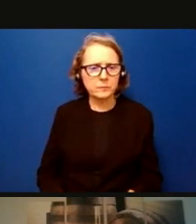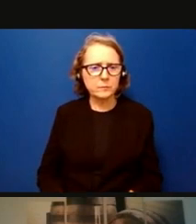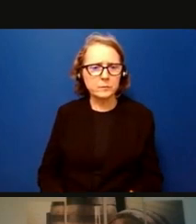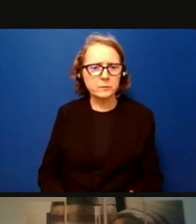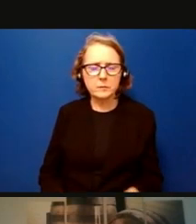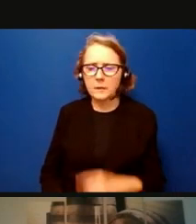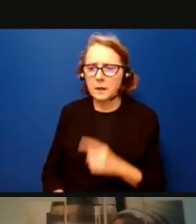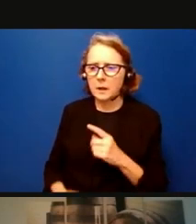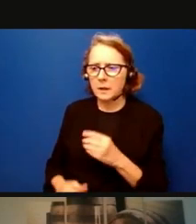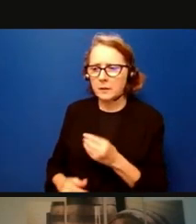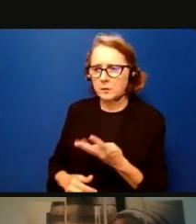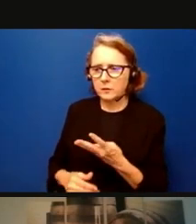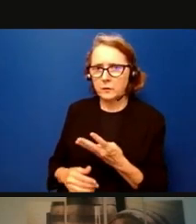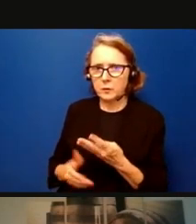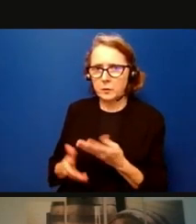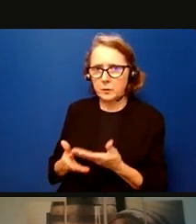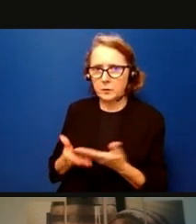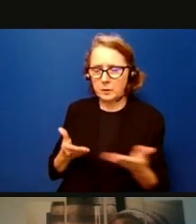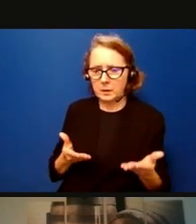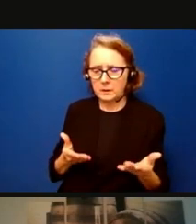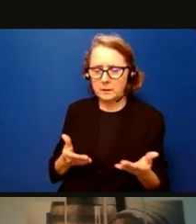Well, there's a couple of pieces there,